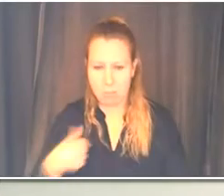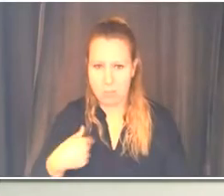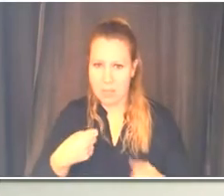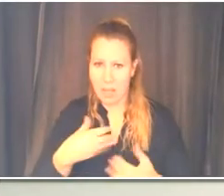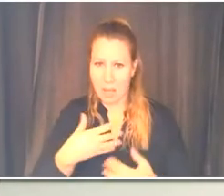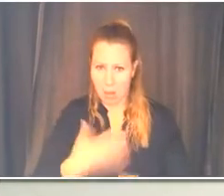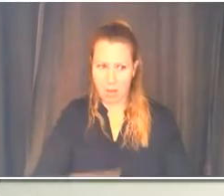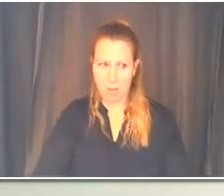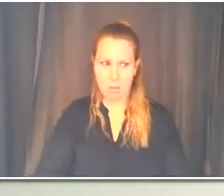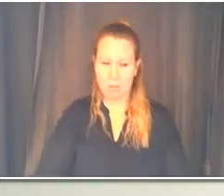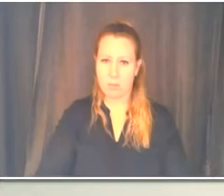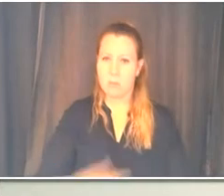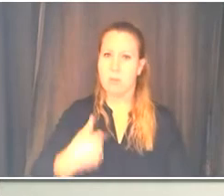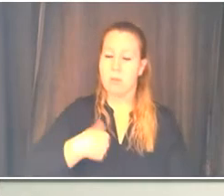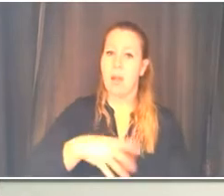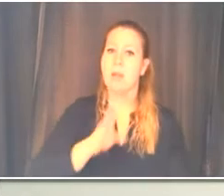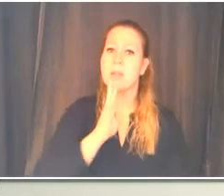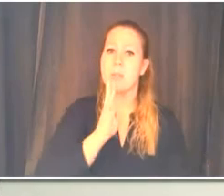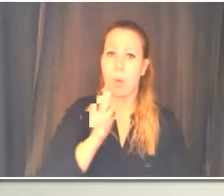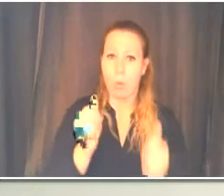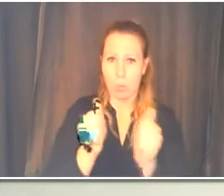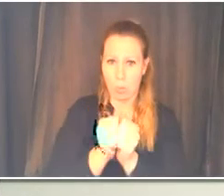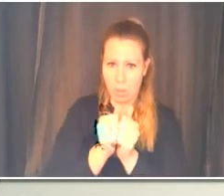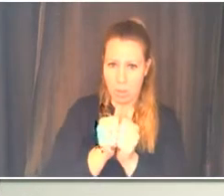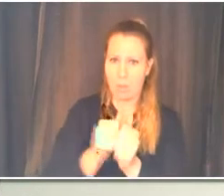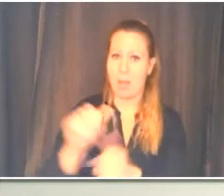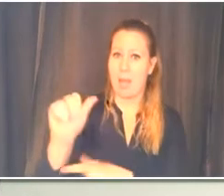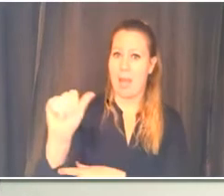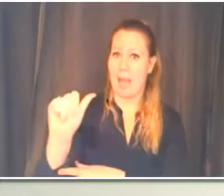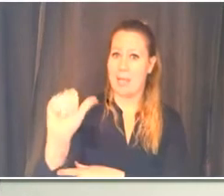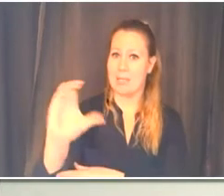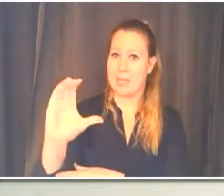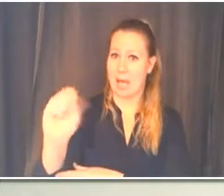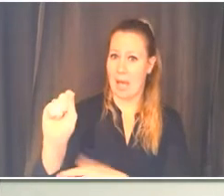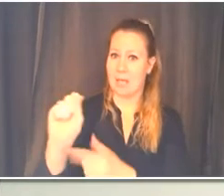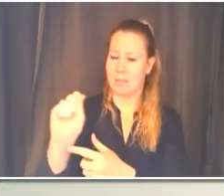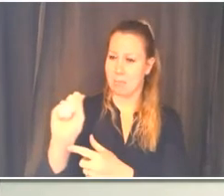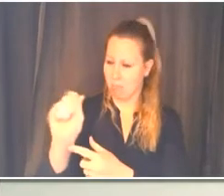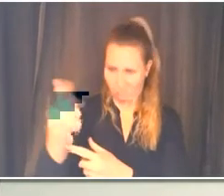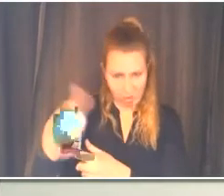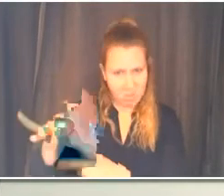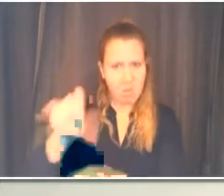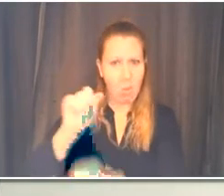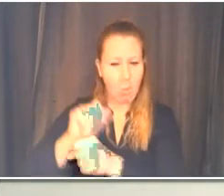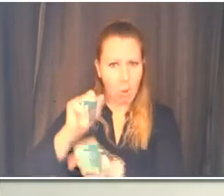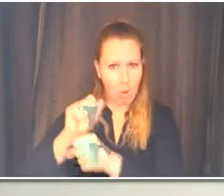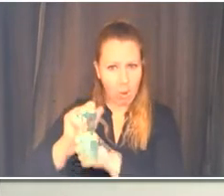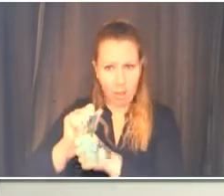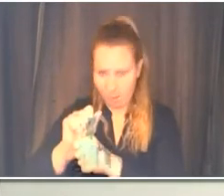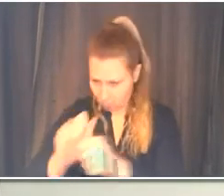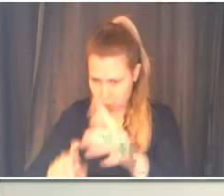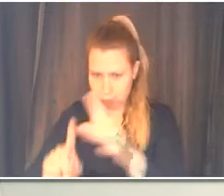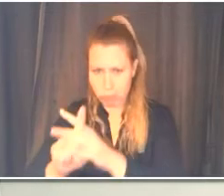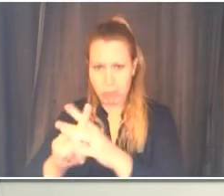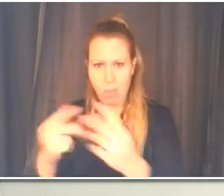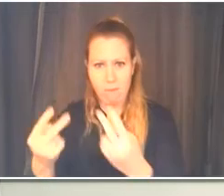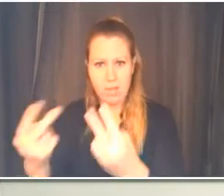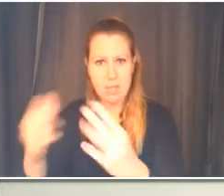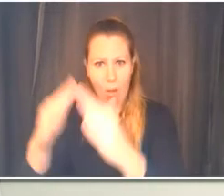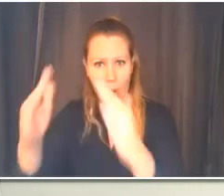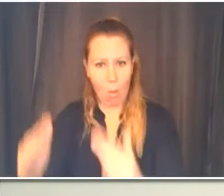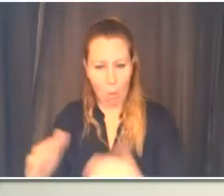the apartment they have all they have all sorts of things they do to check but to think that that some of these follow-ups are happening by